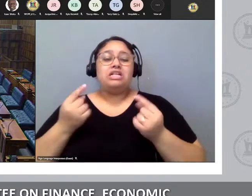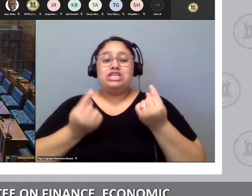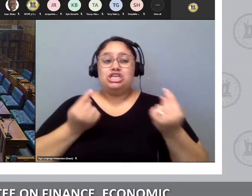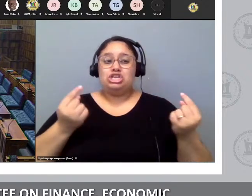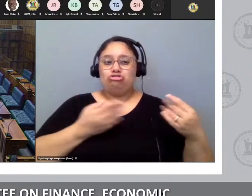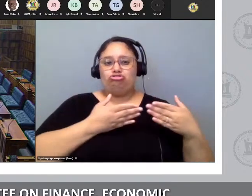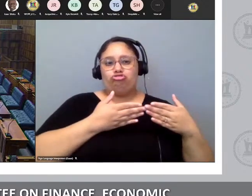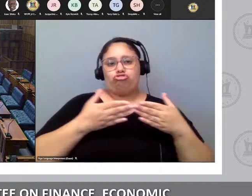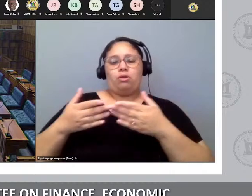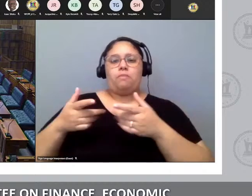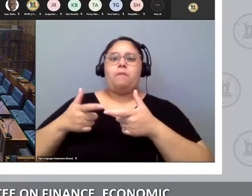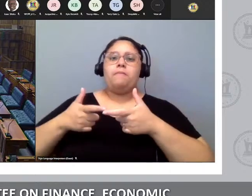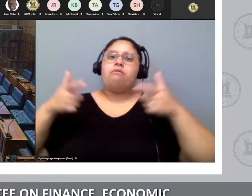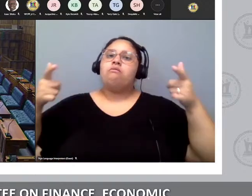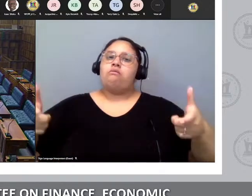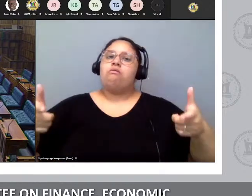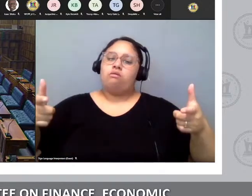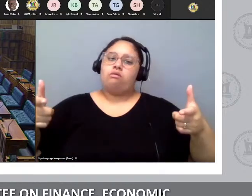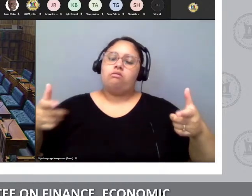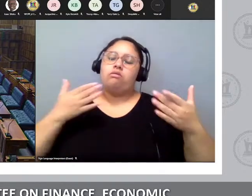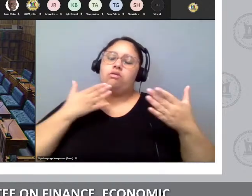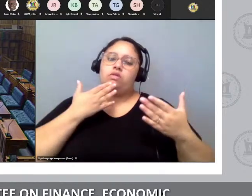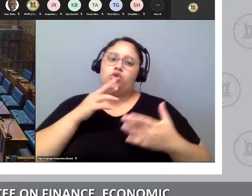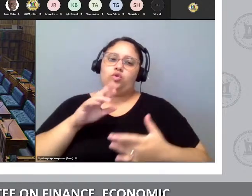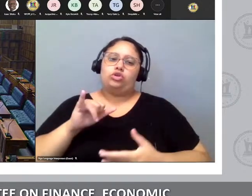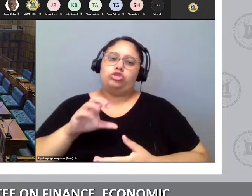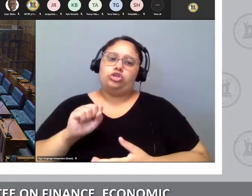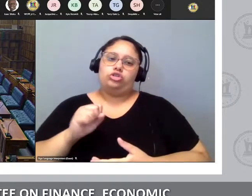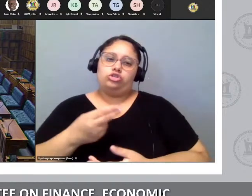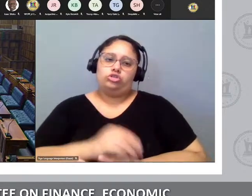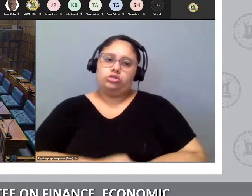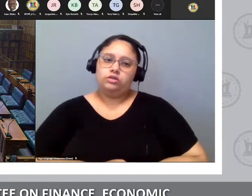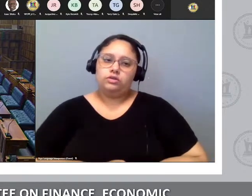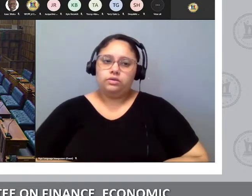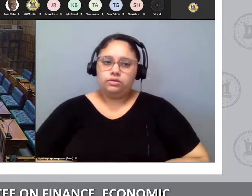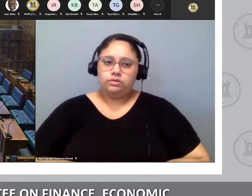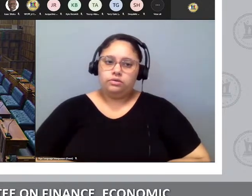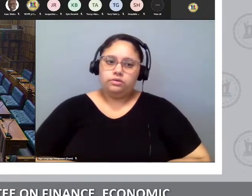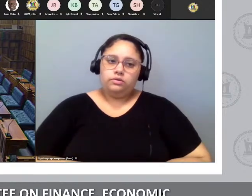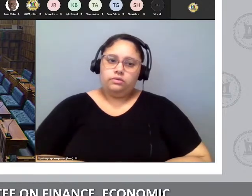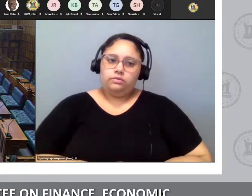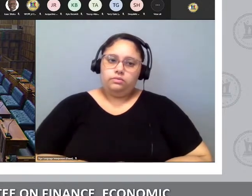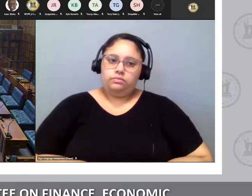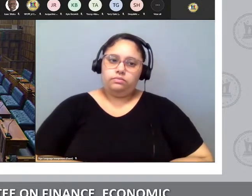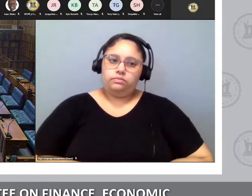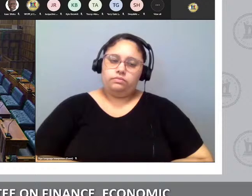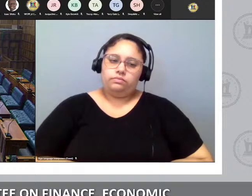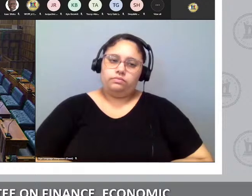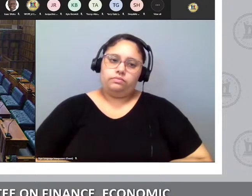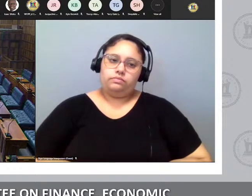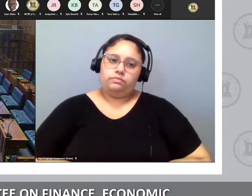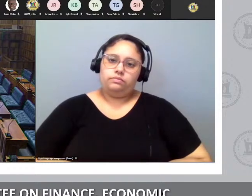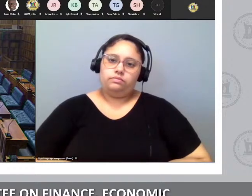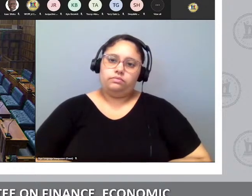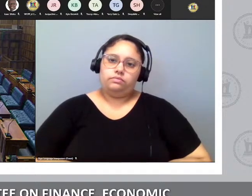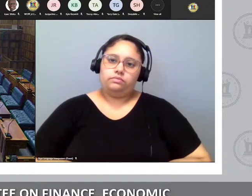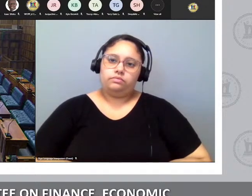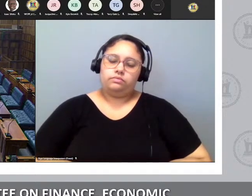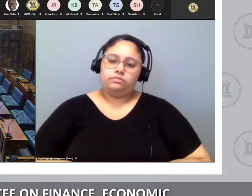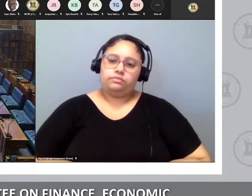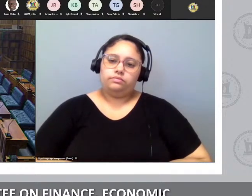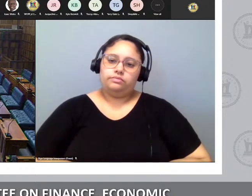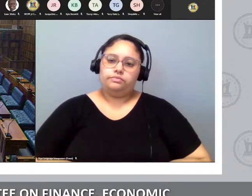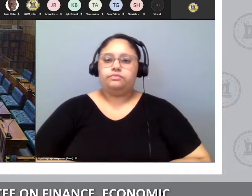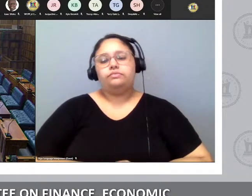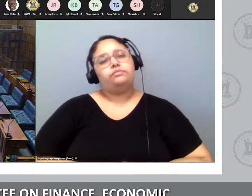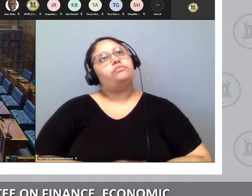is larger thanks Rajesh I'm not sure if there's anything thanks uh